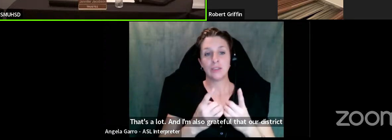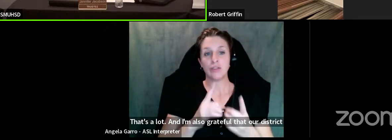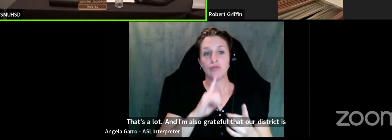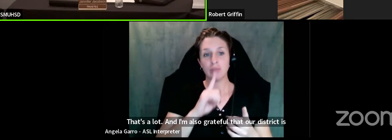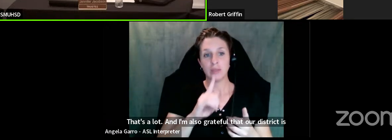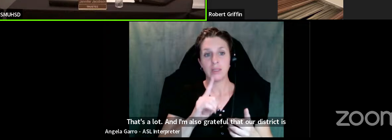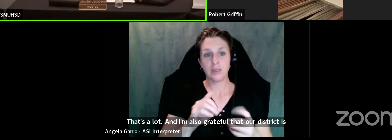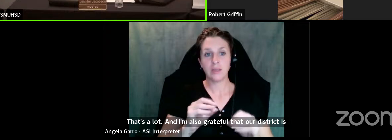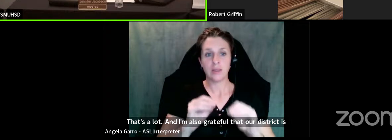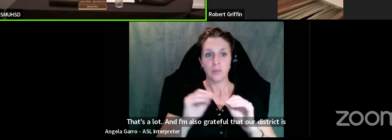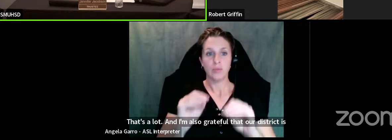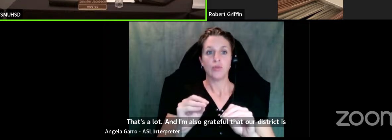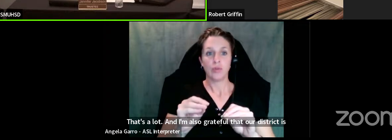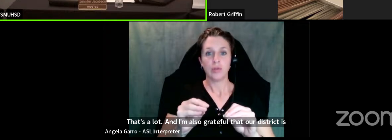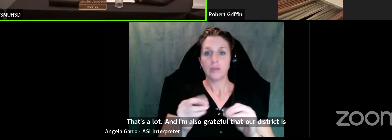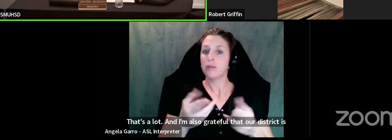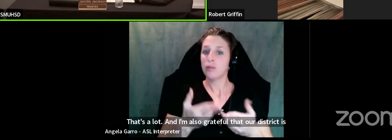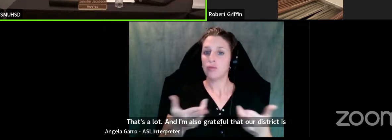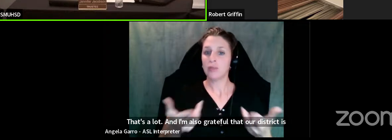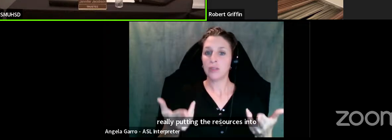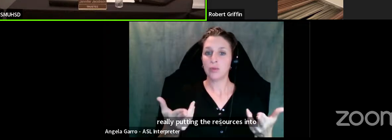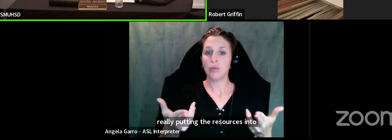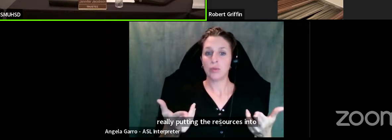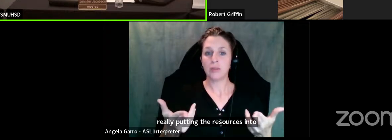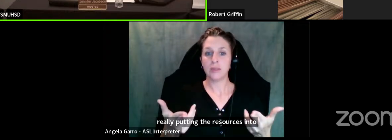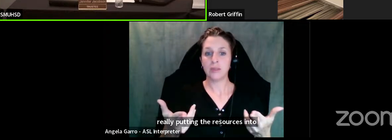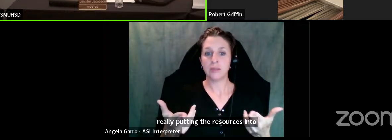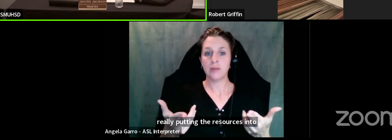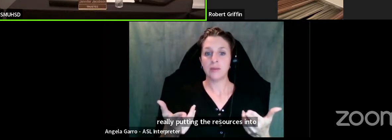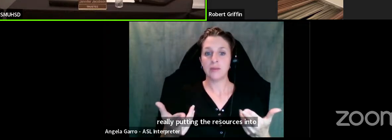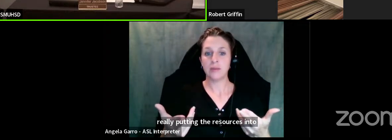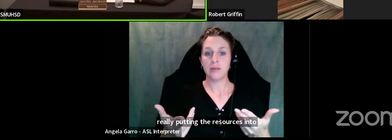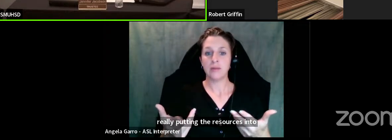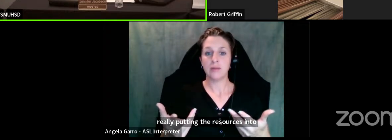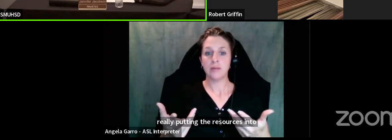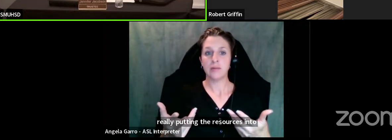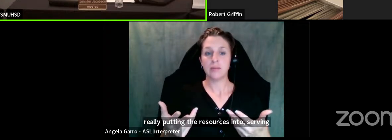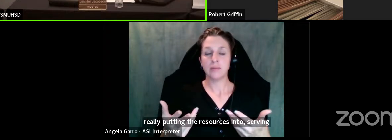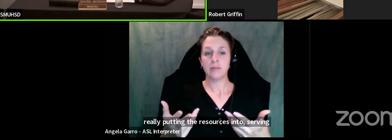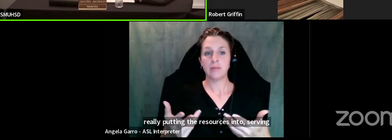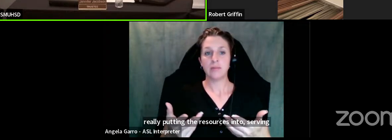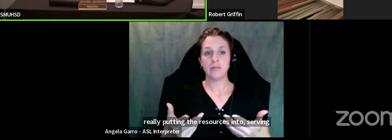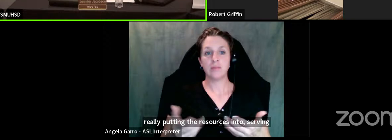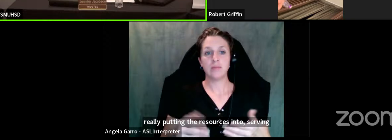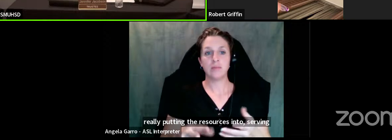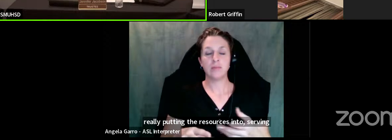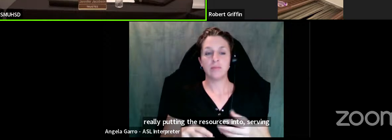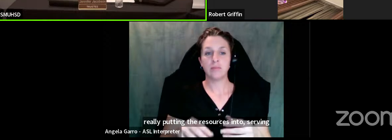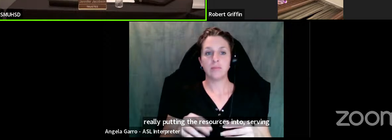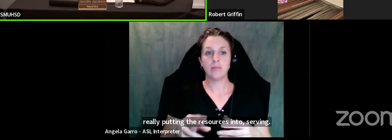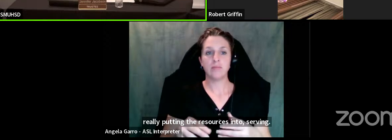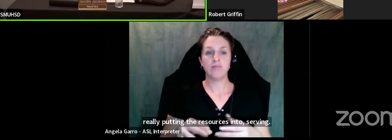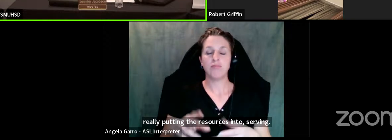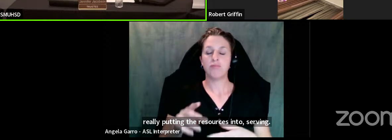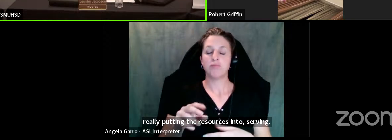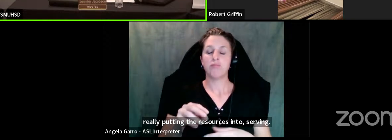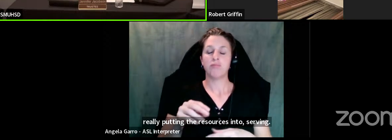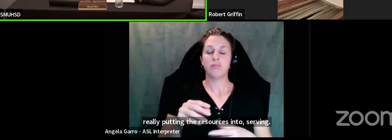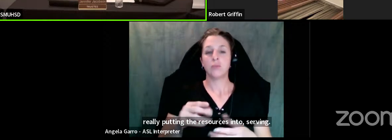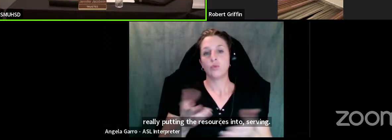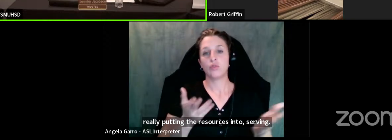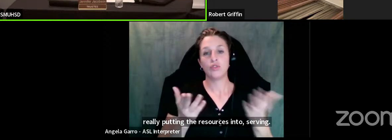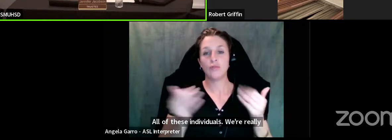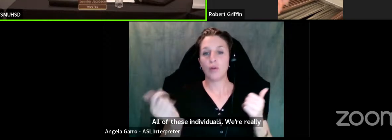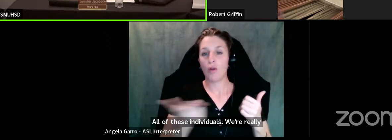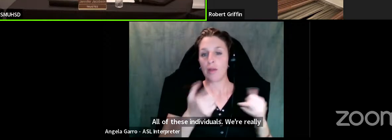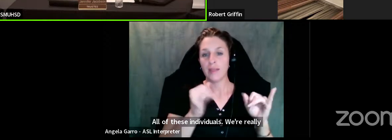the resources into serving all of these individuals. We're really lucky.